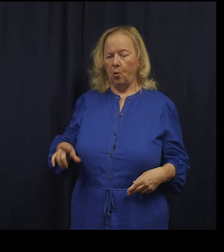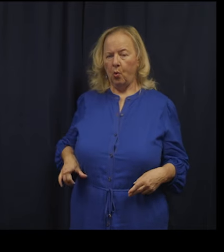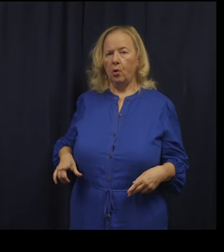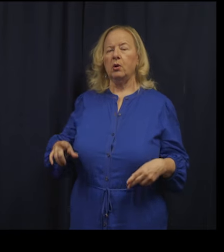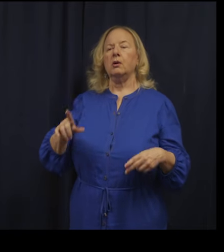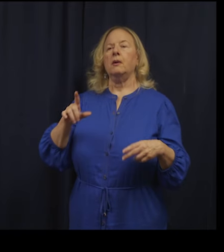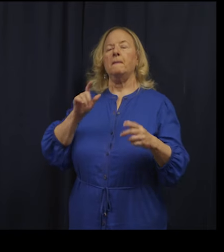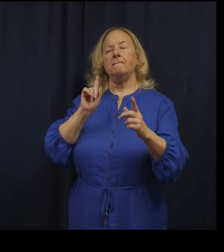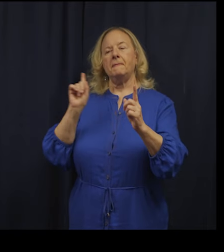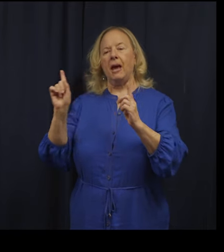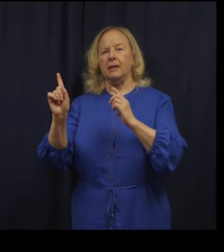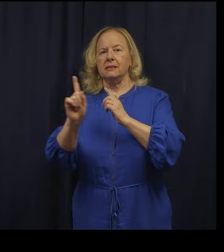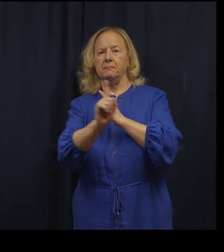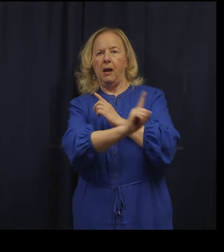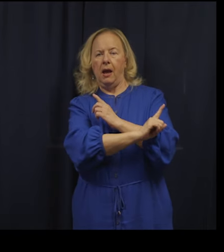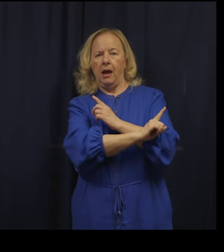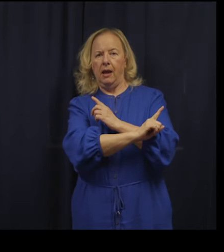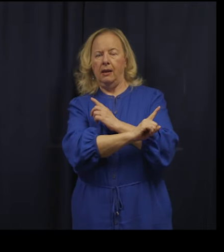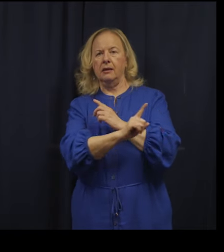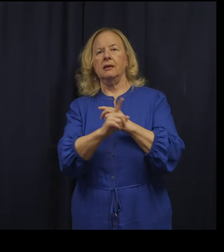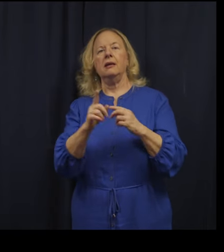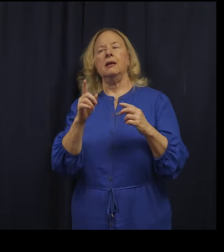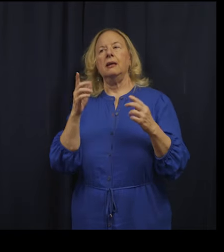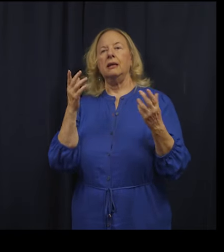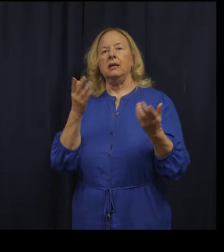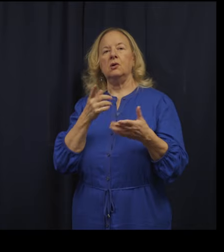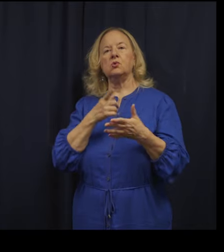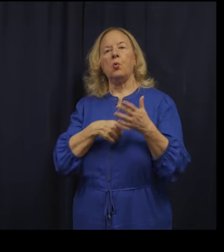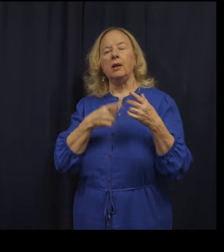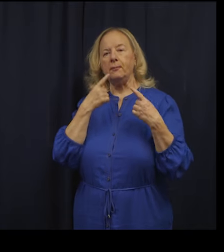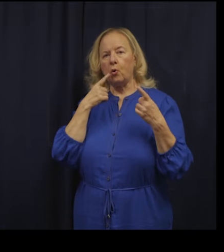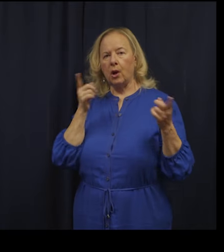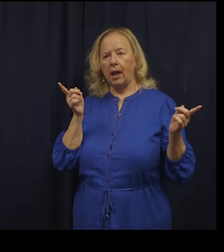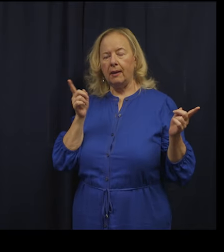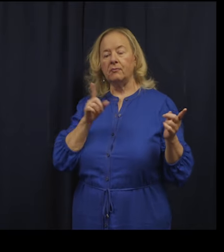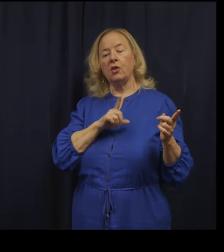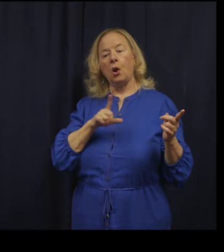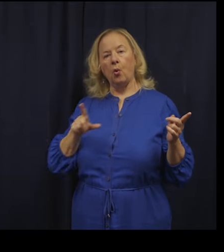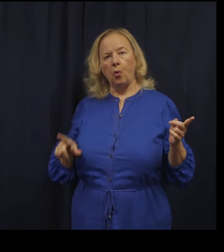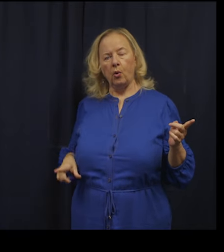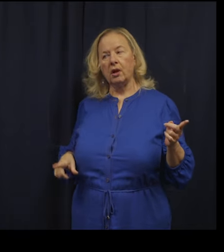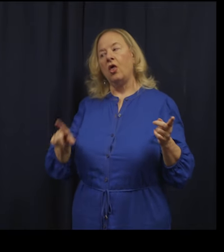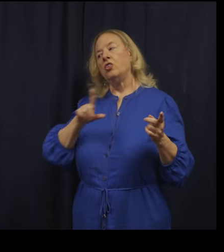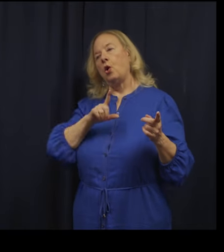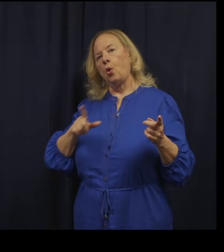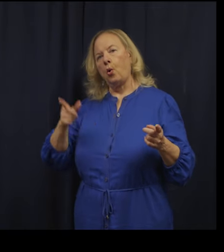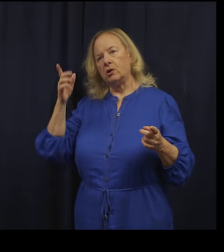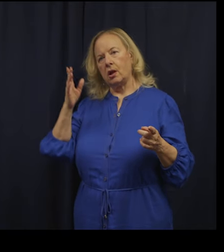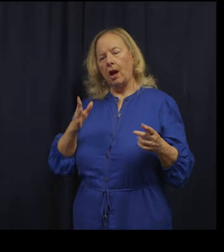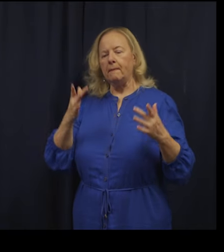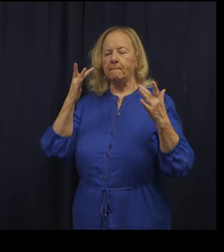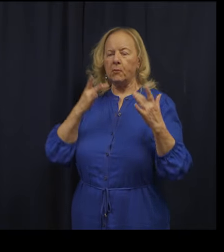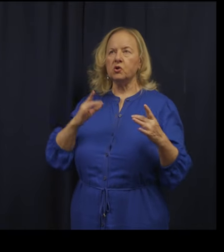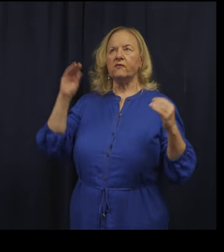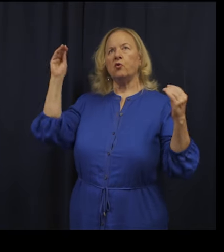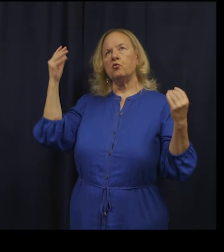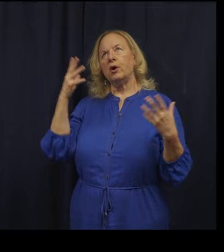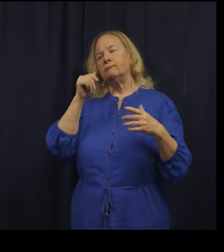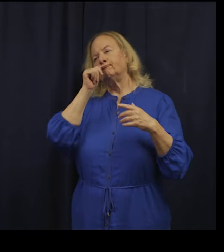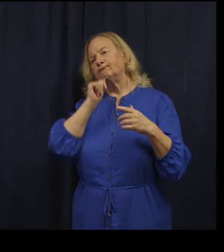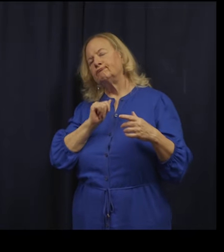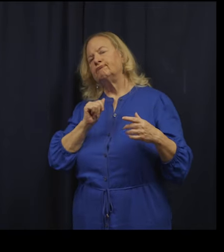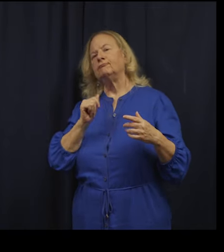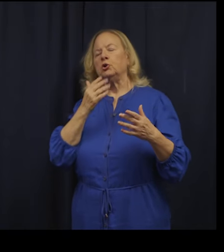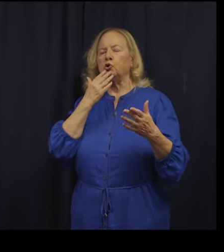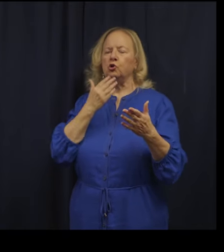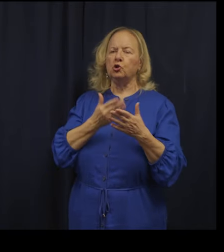and the Lord passed by before him. And here's what he proclaimed: the Lord God, merciful, gracious, long-suffering,